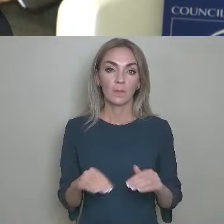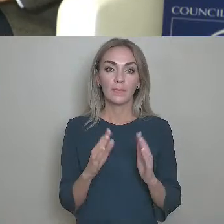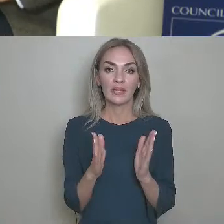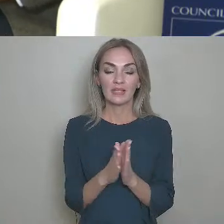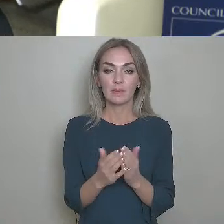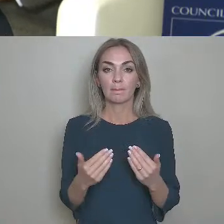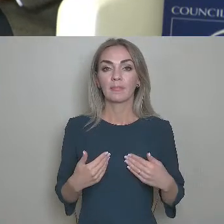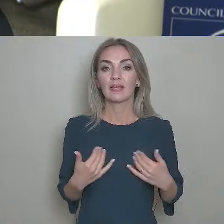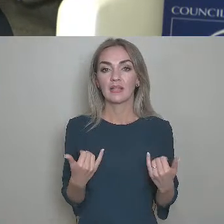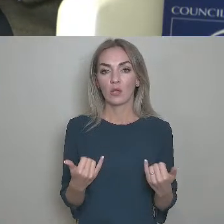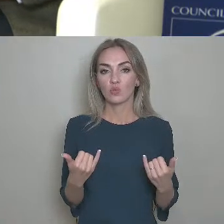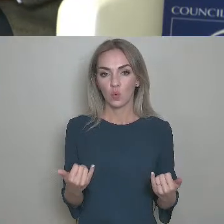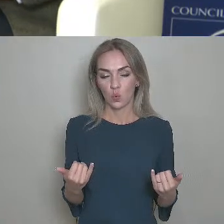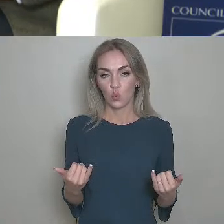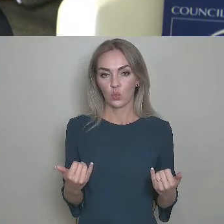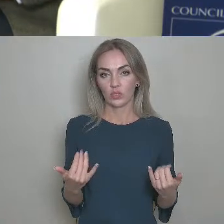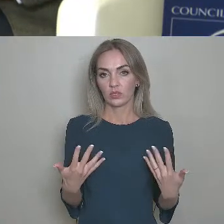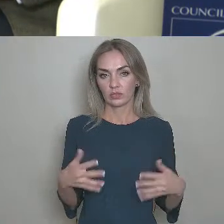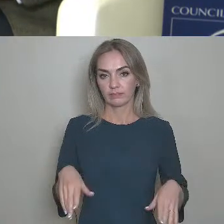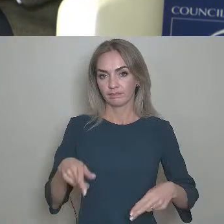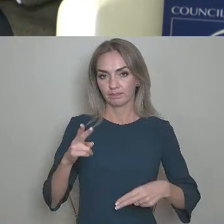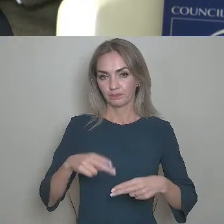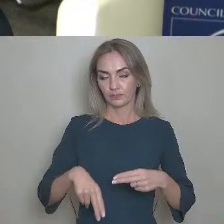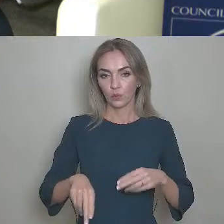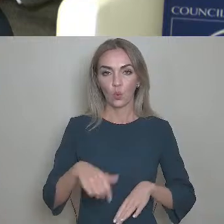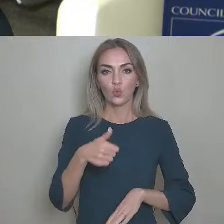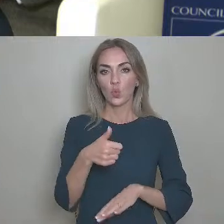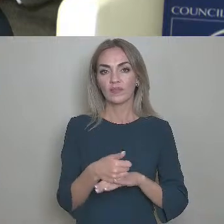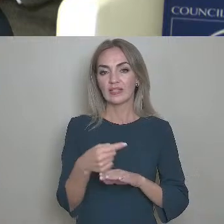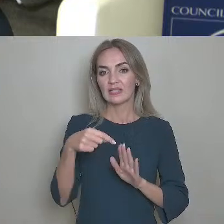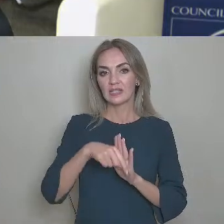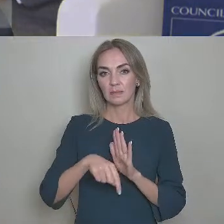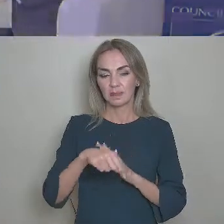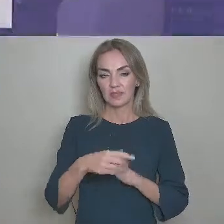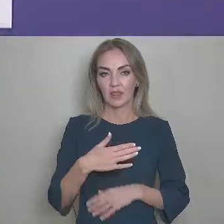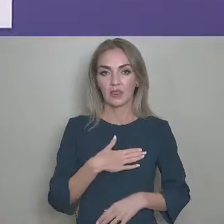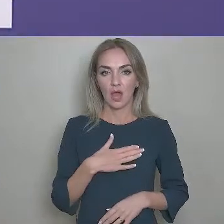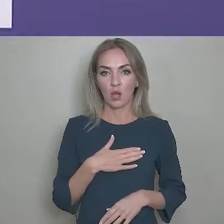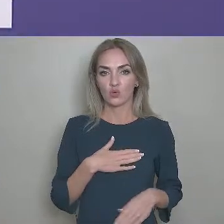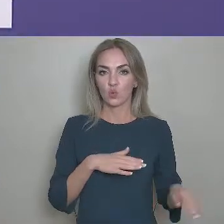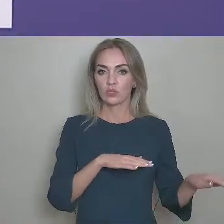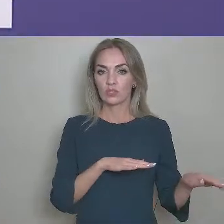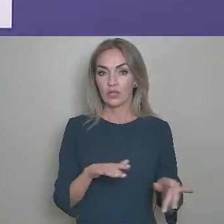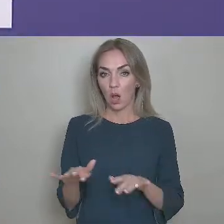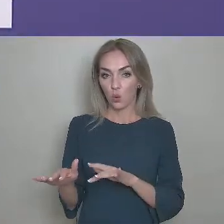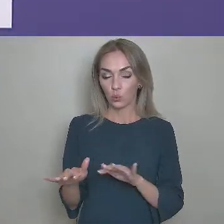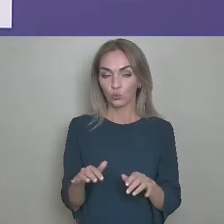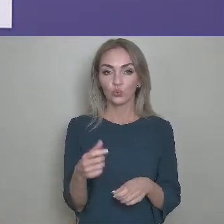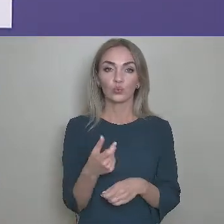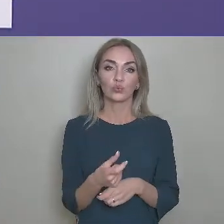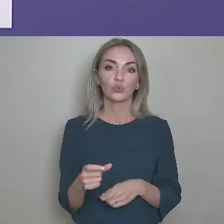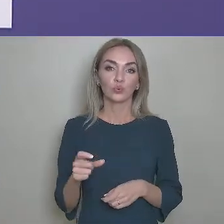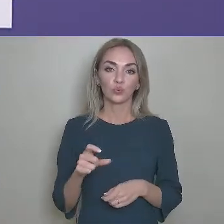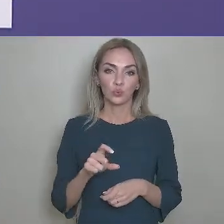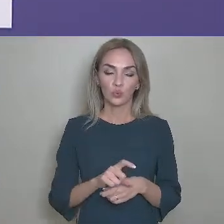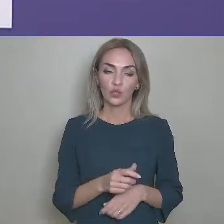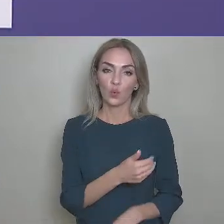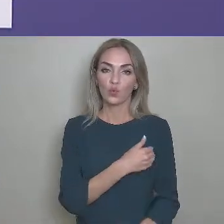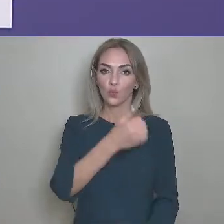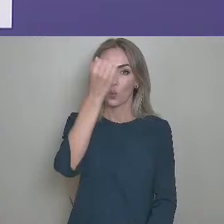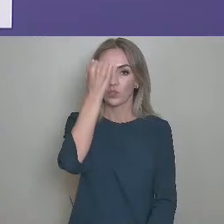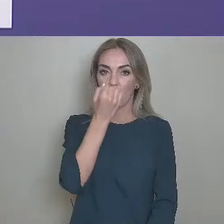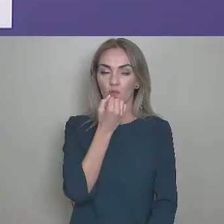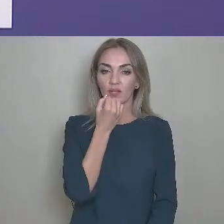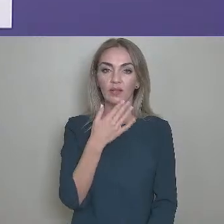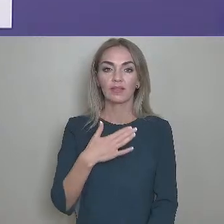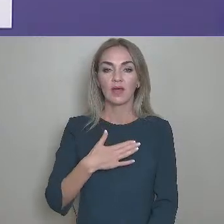discussion today. Today, we have exhausted the main agenda of this event, and I'd like